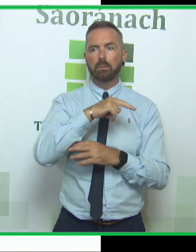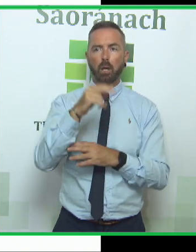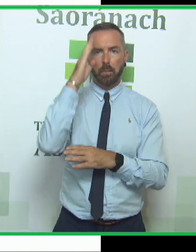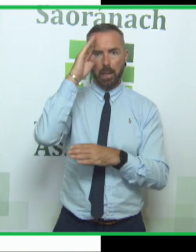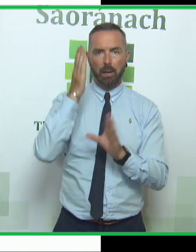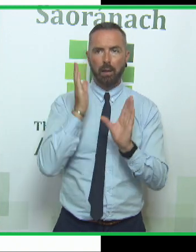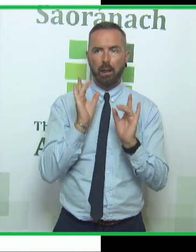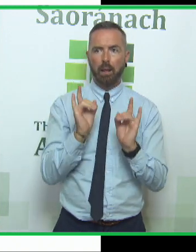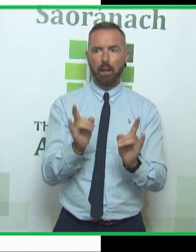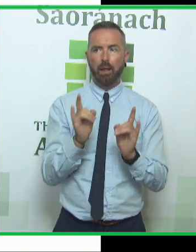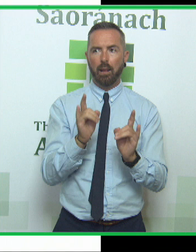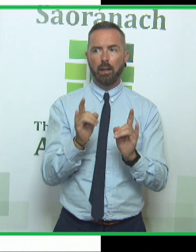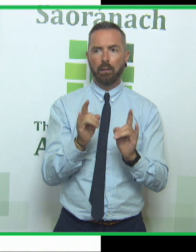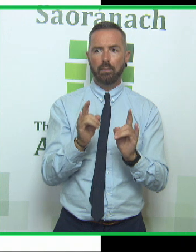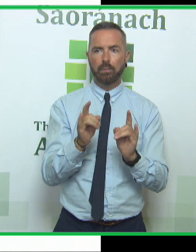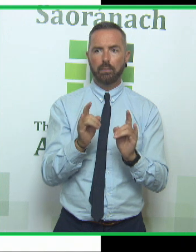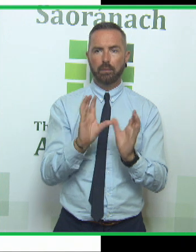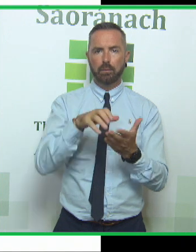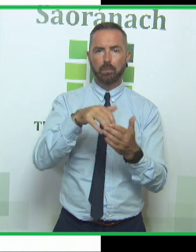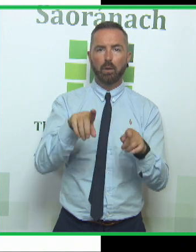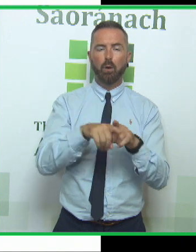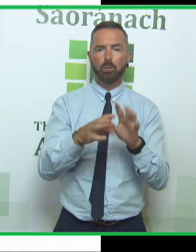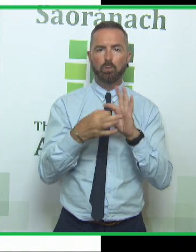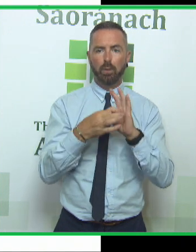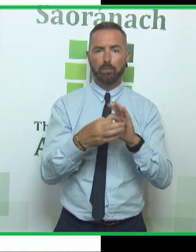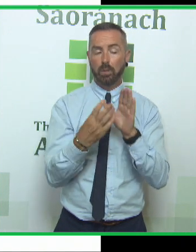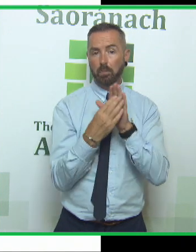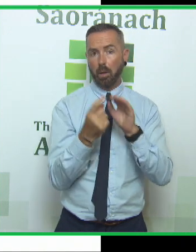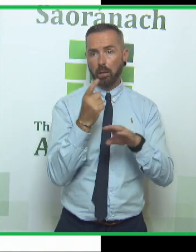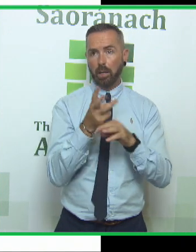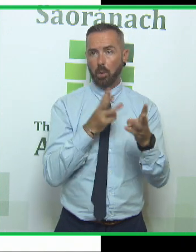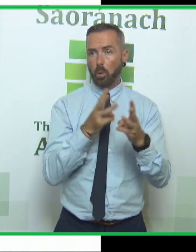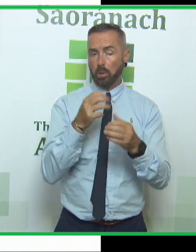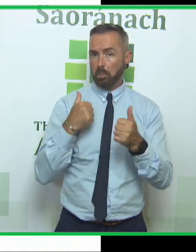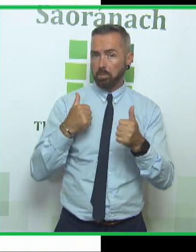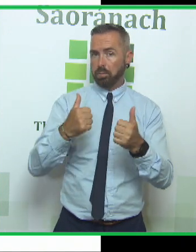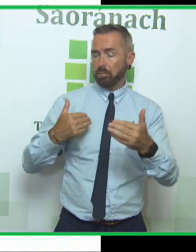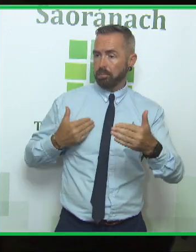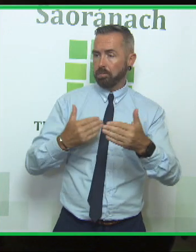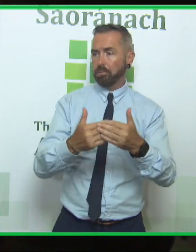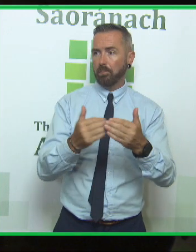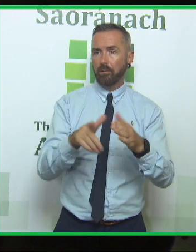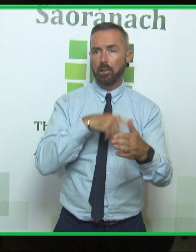health ones that are also relevant. So the model is there. It has been working. We've been doing it for some time.